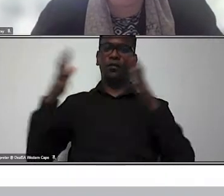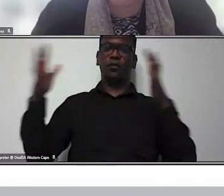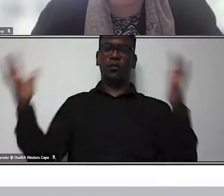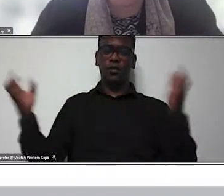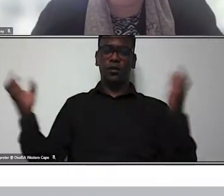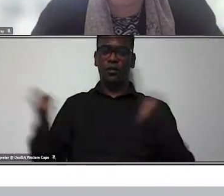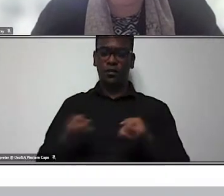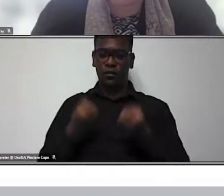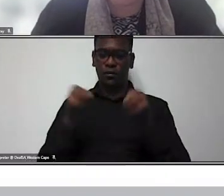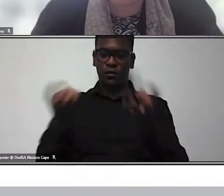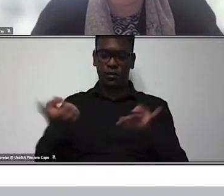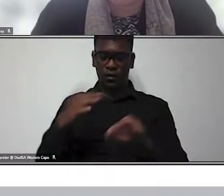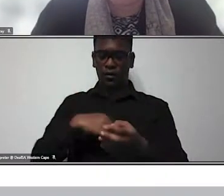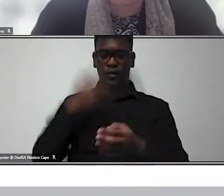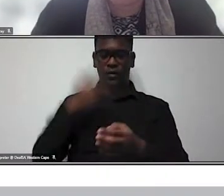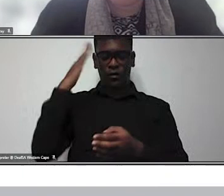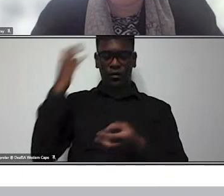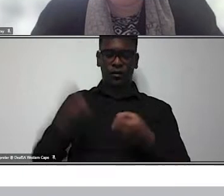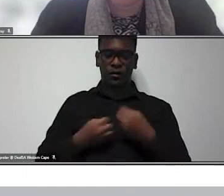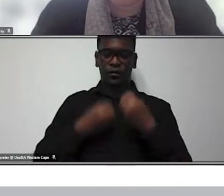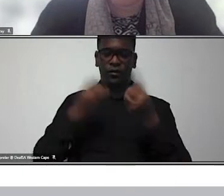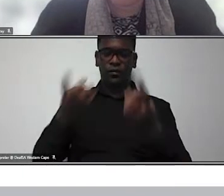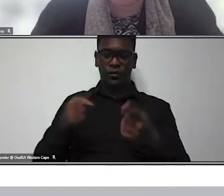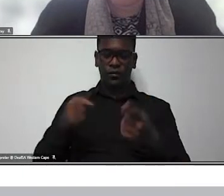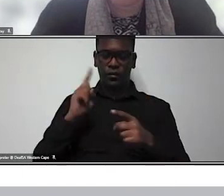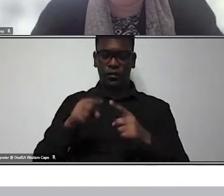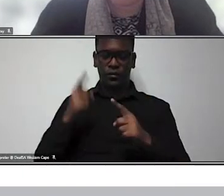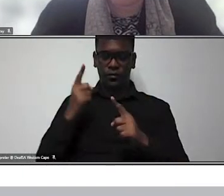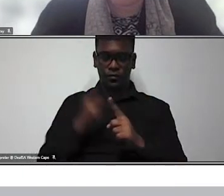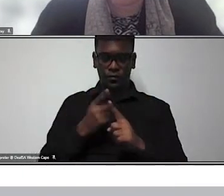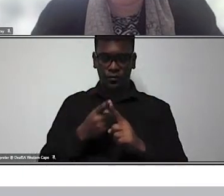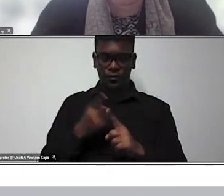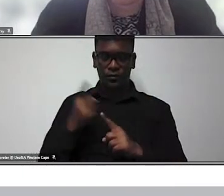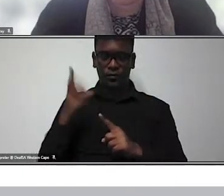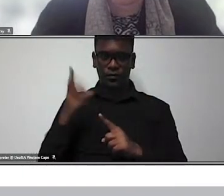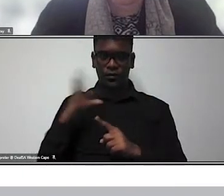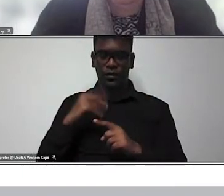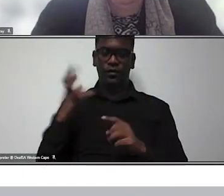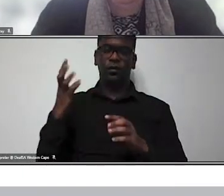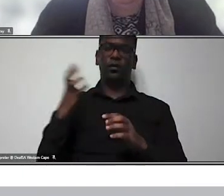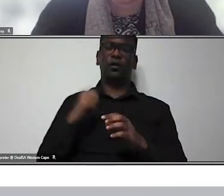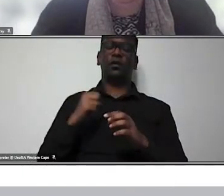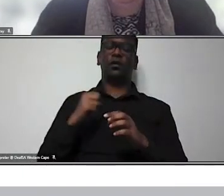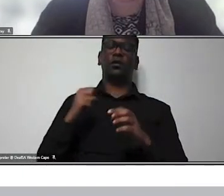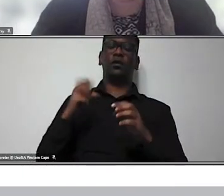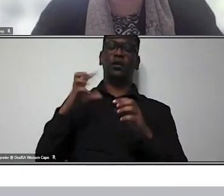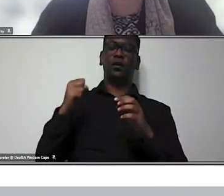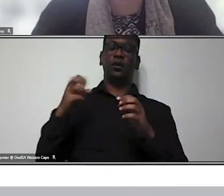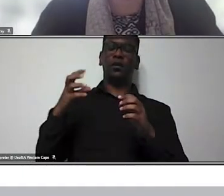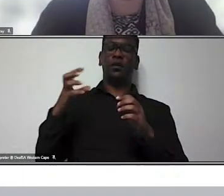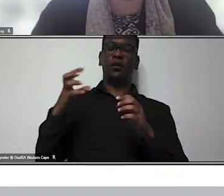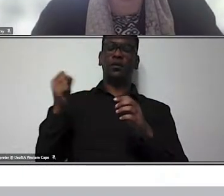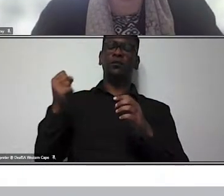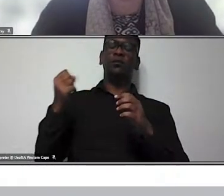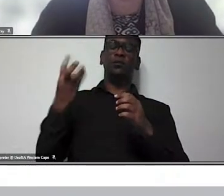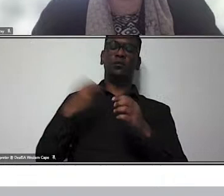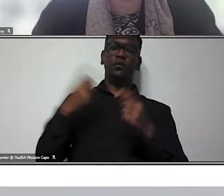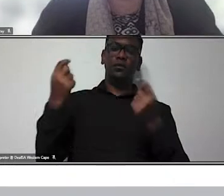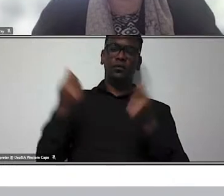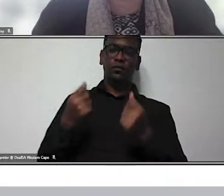that supply and demand, you know, are the factors that influence prices. So also to link on